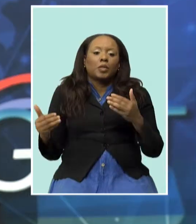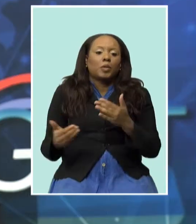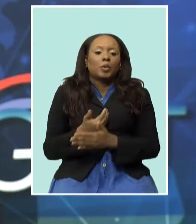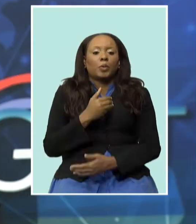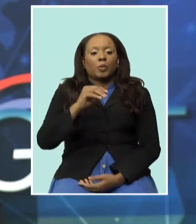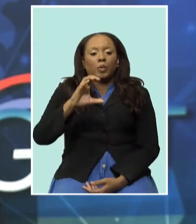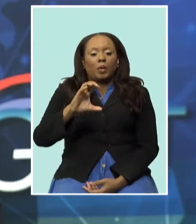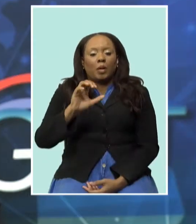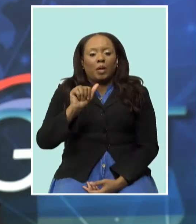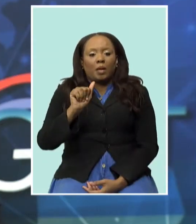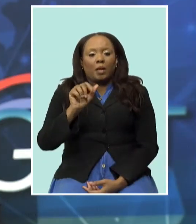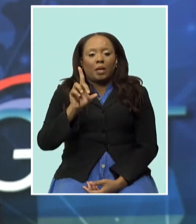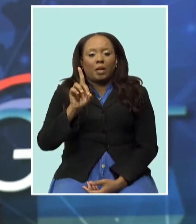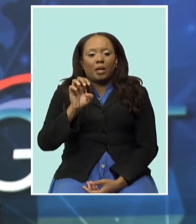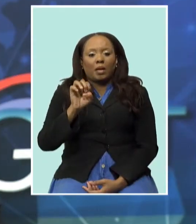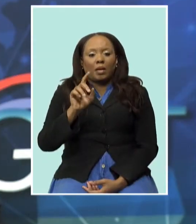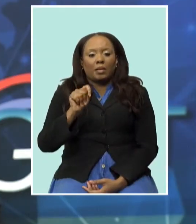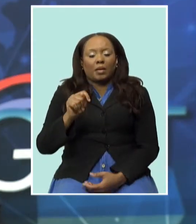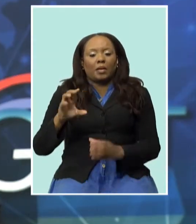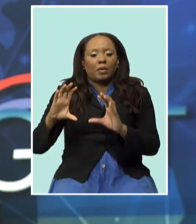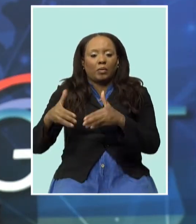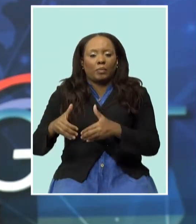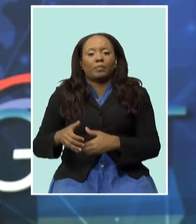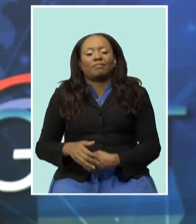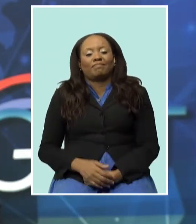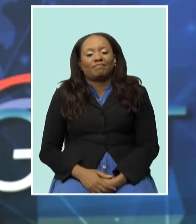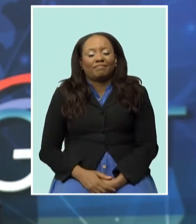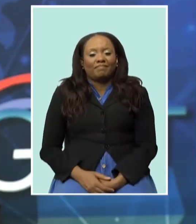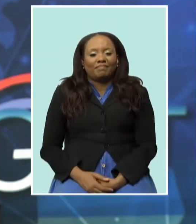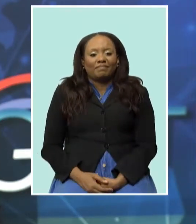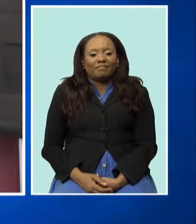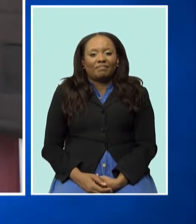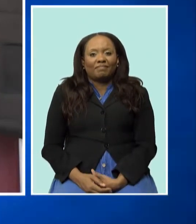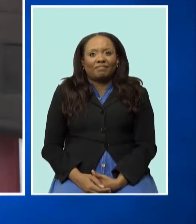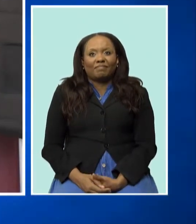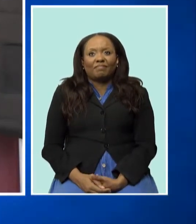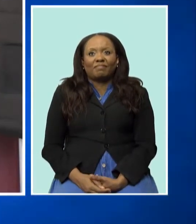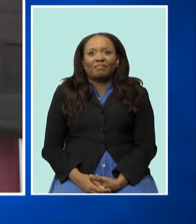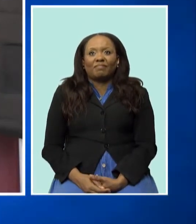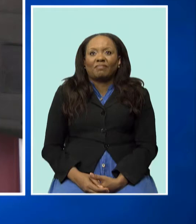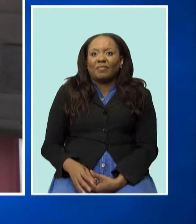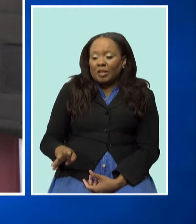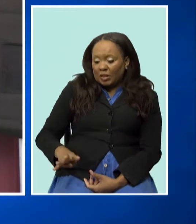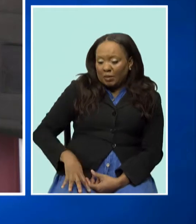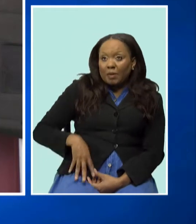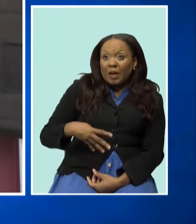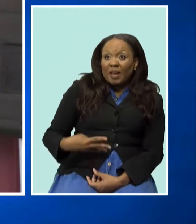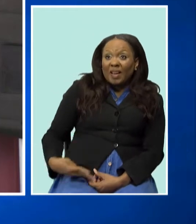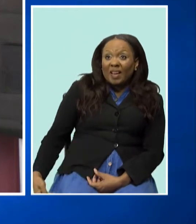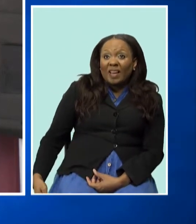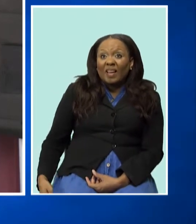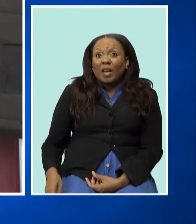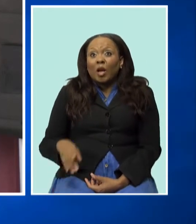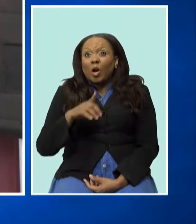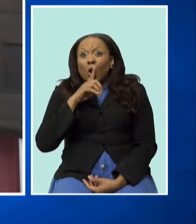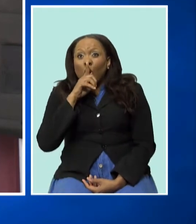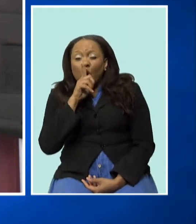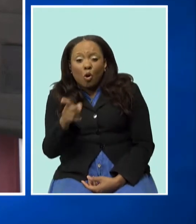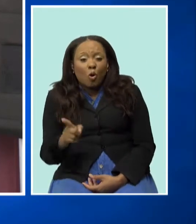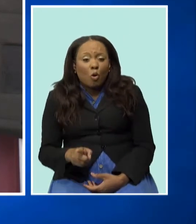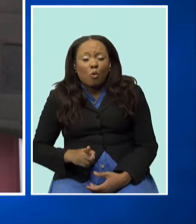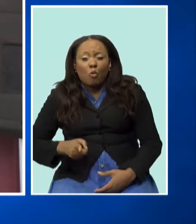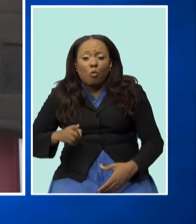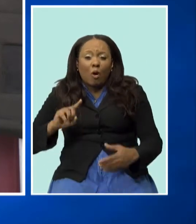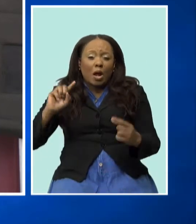cadet company. Sharika Griffith reports. Springer Memorial is again blazing trails